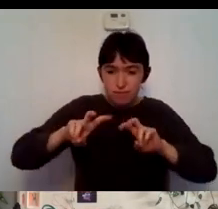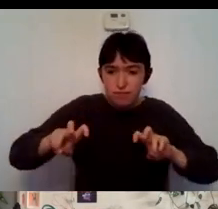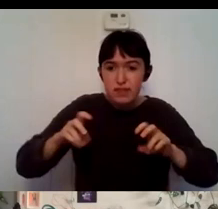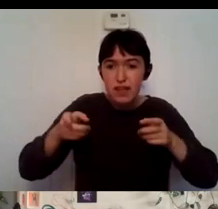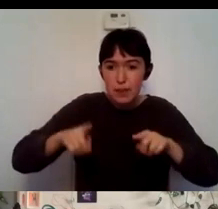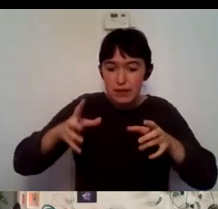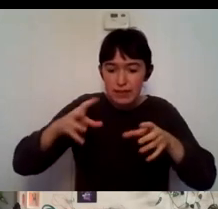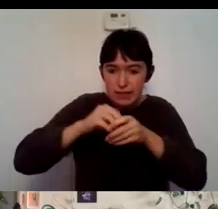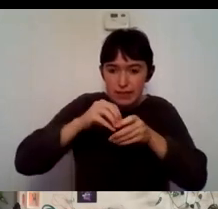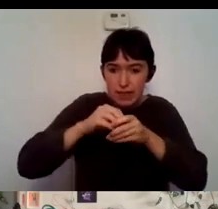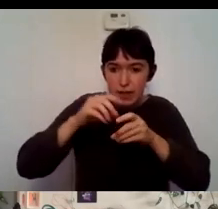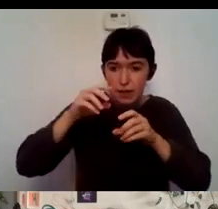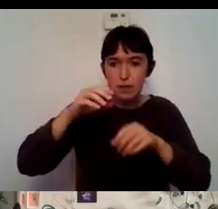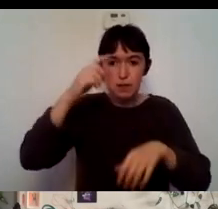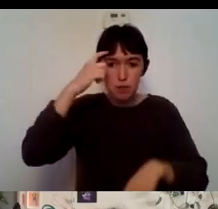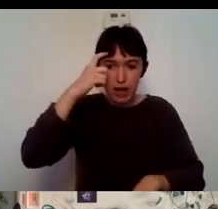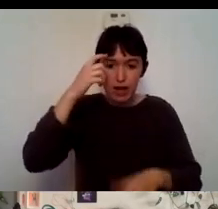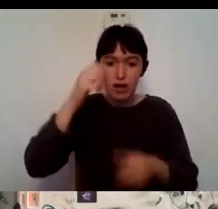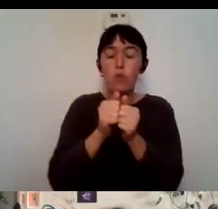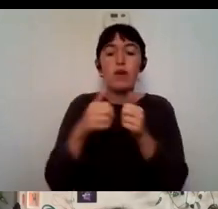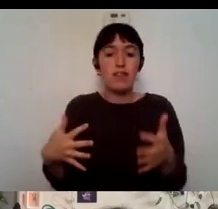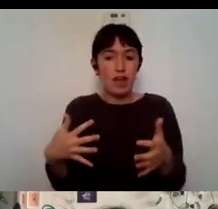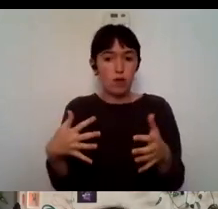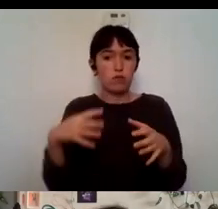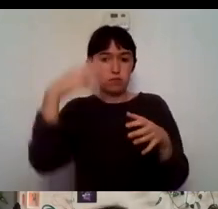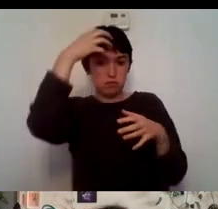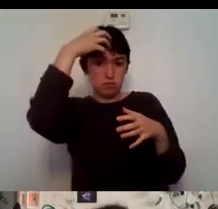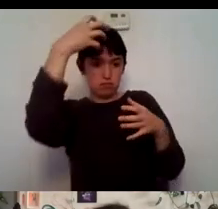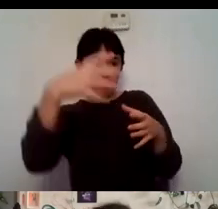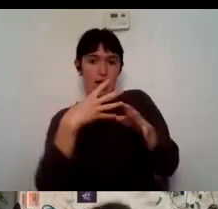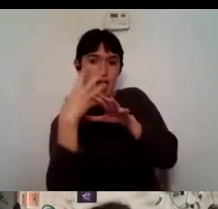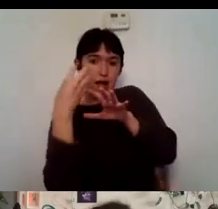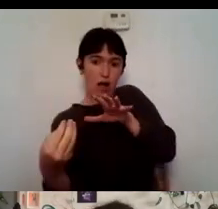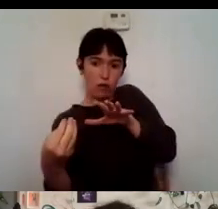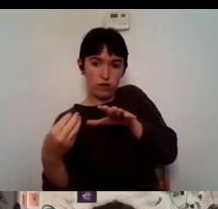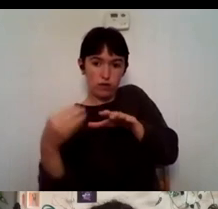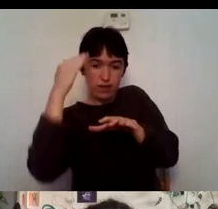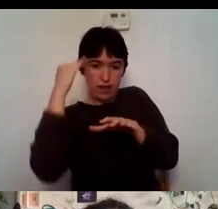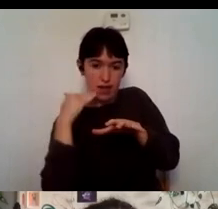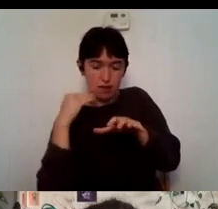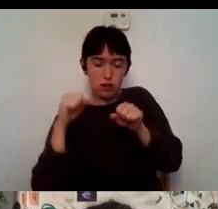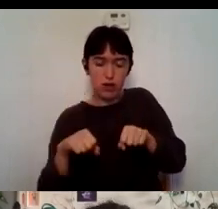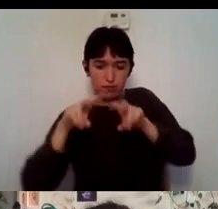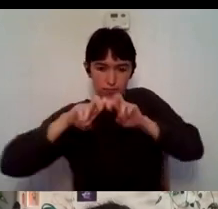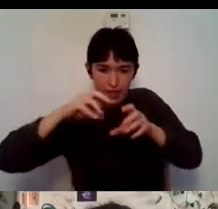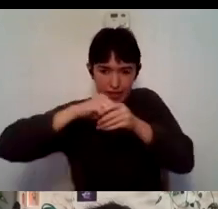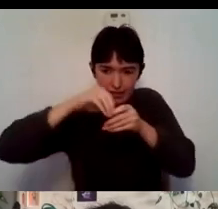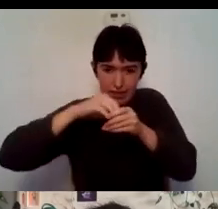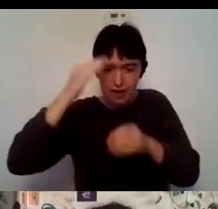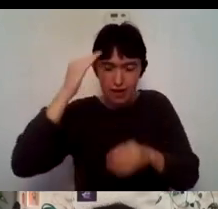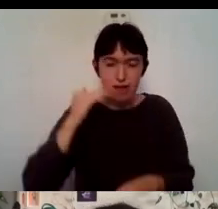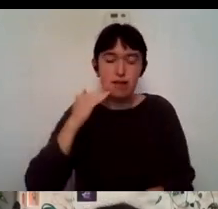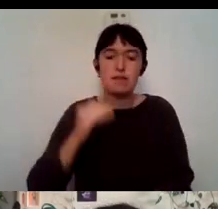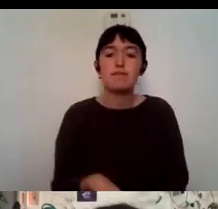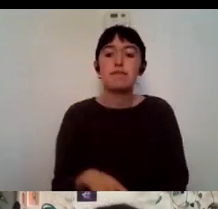out. So this is what I do, and specifically I look at the electricity generated by the brain. How